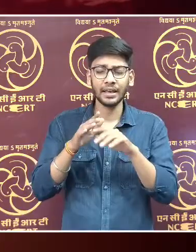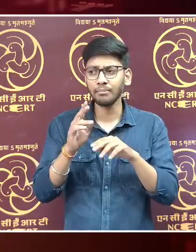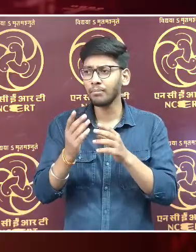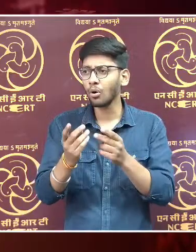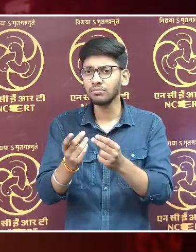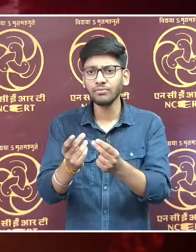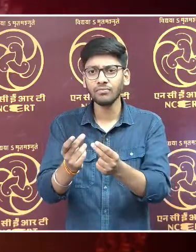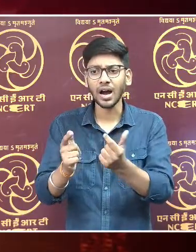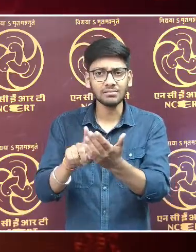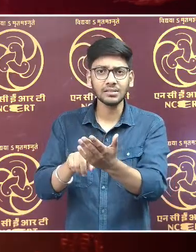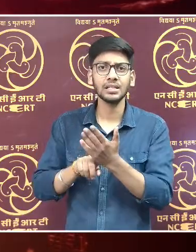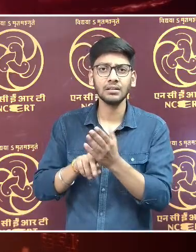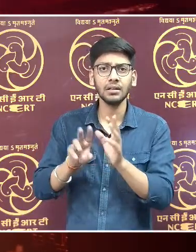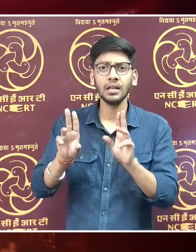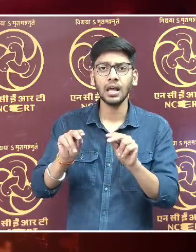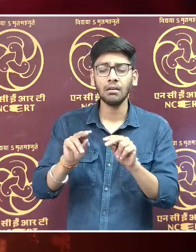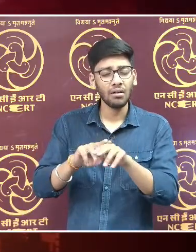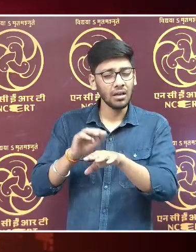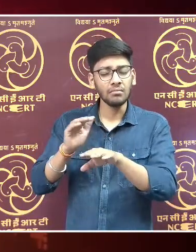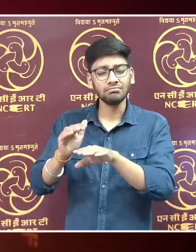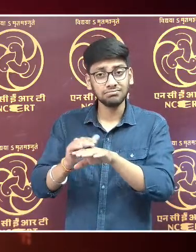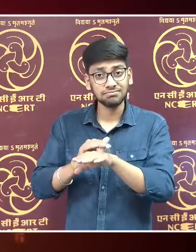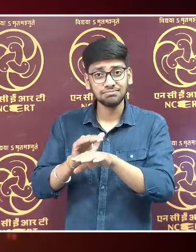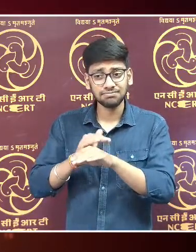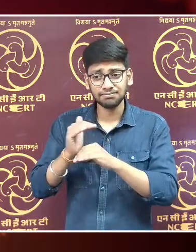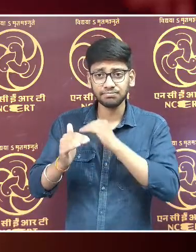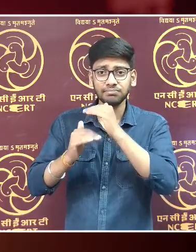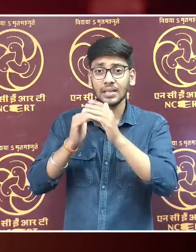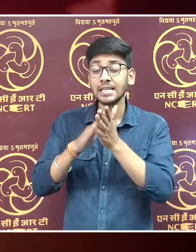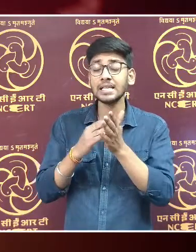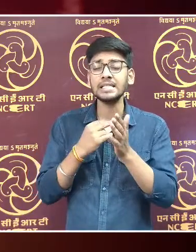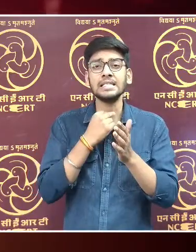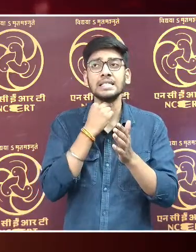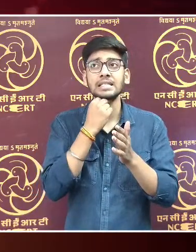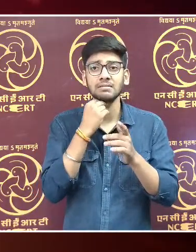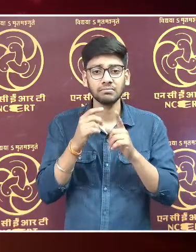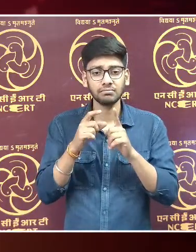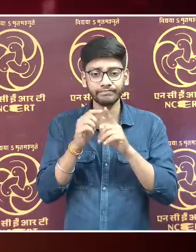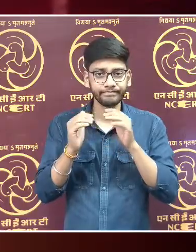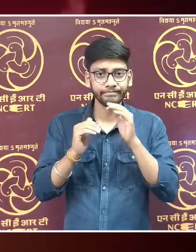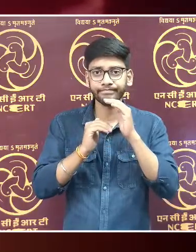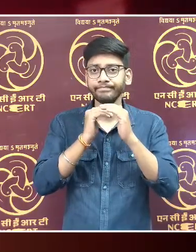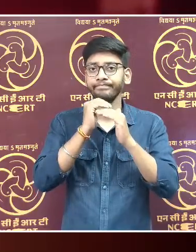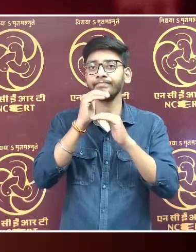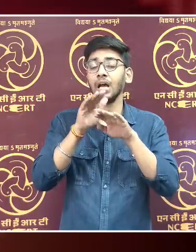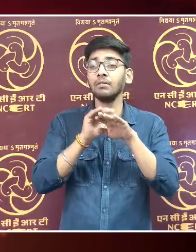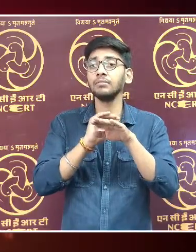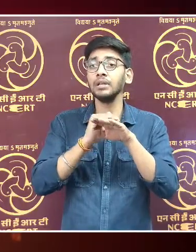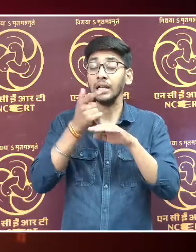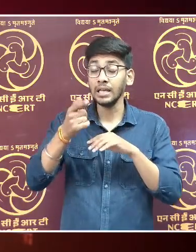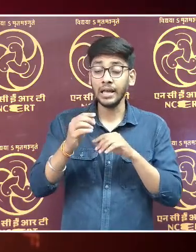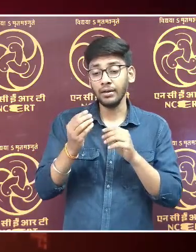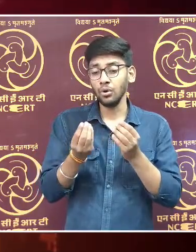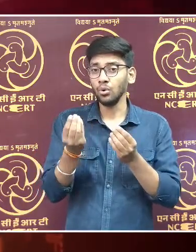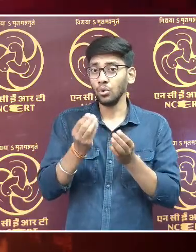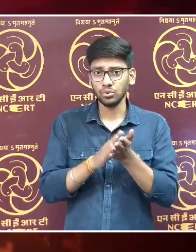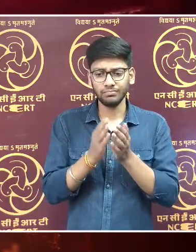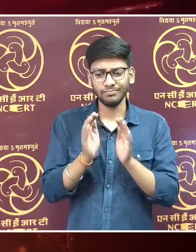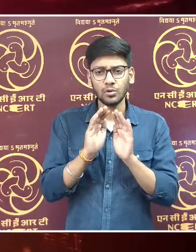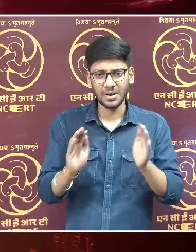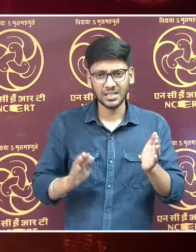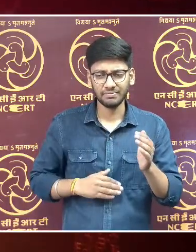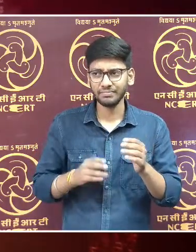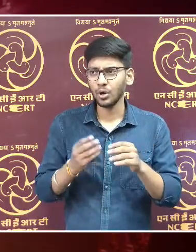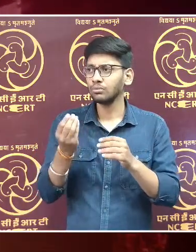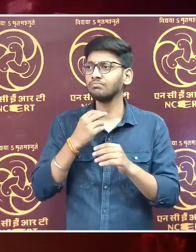whether this child is having a hearing loss or not, because the child's speech will also be developing simultaneously. The child is able to acquire some vocabulary,